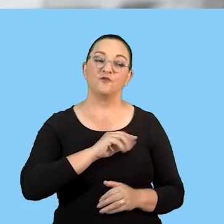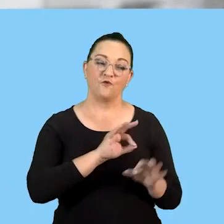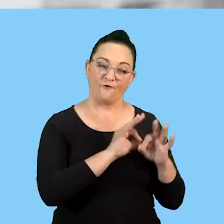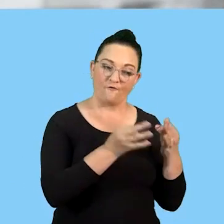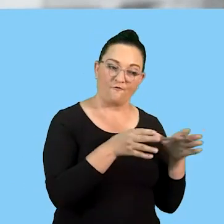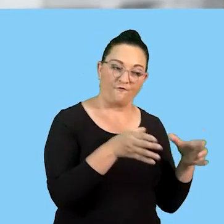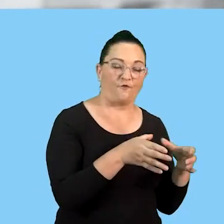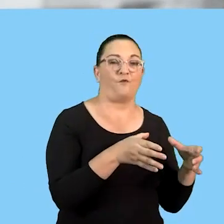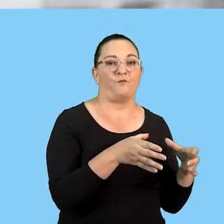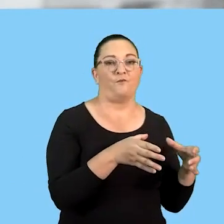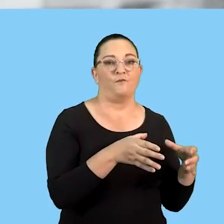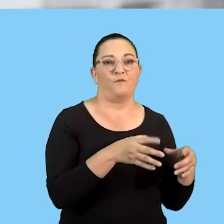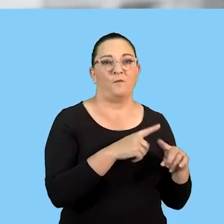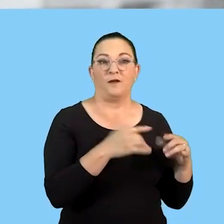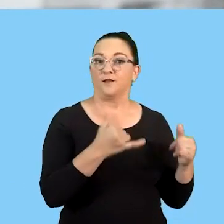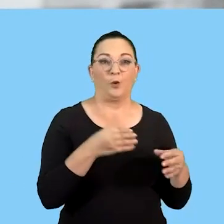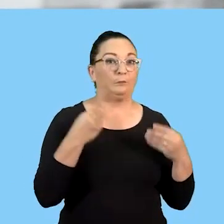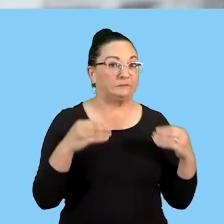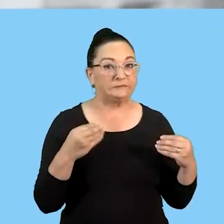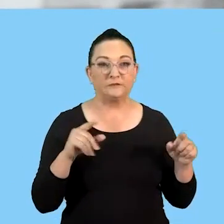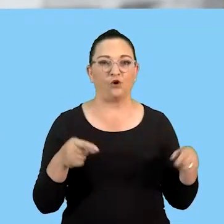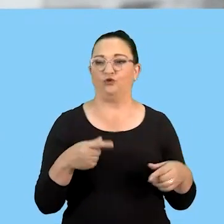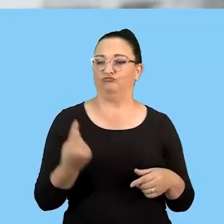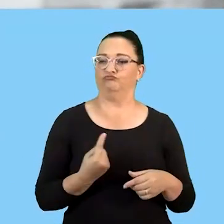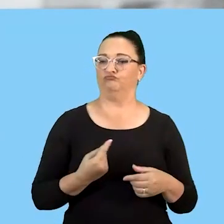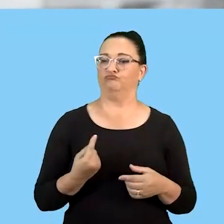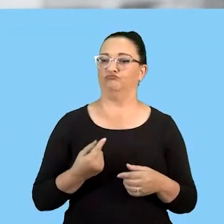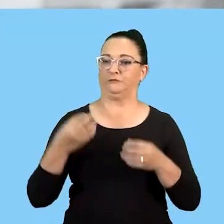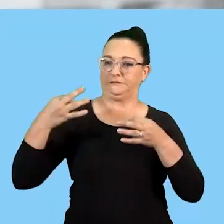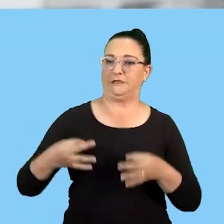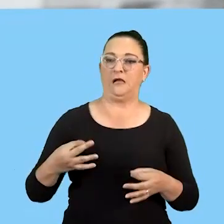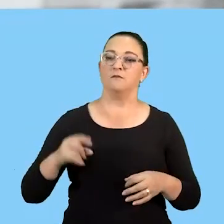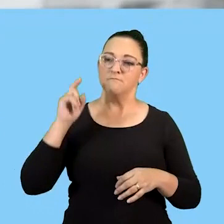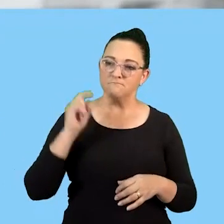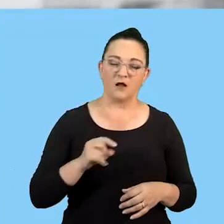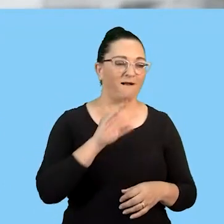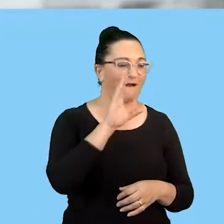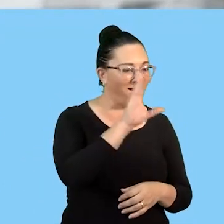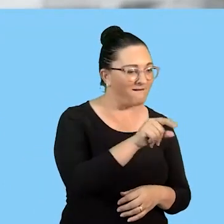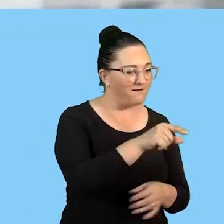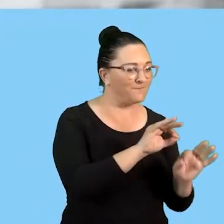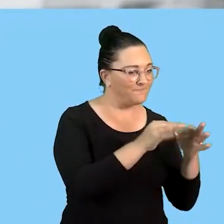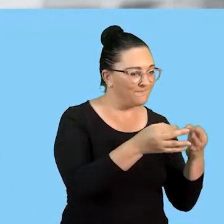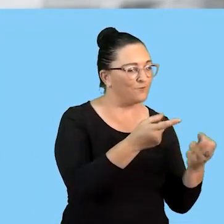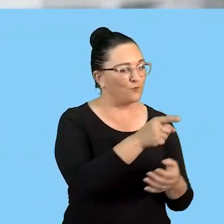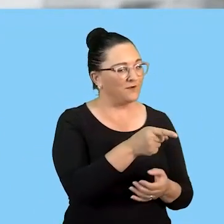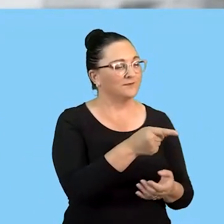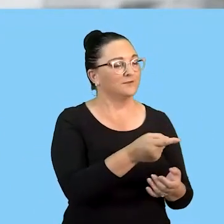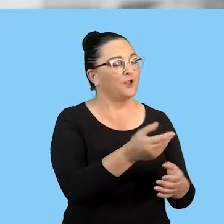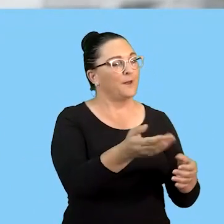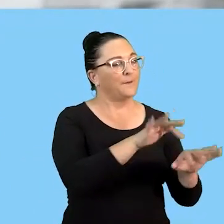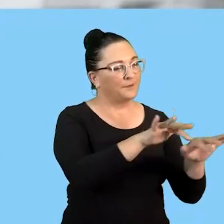workplace forum is all about. So as the business, we cannot make decisions by ourselves without informing or without involving